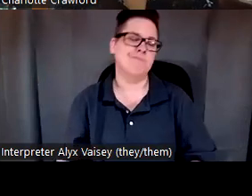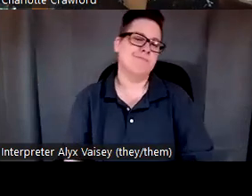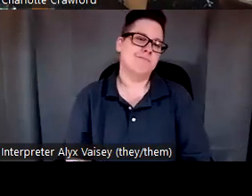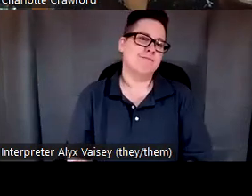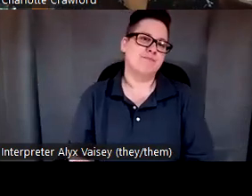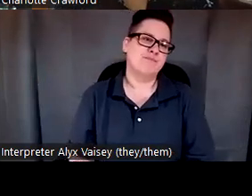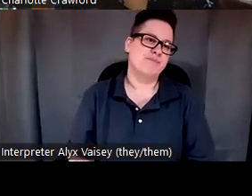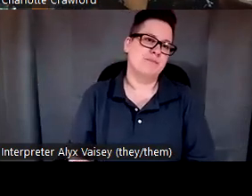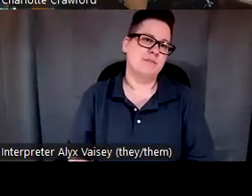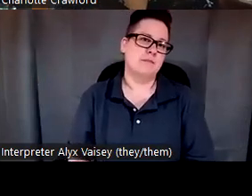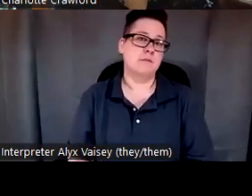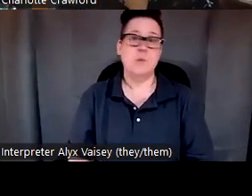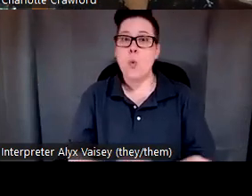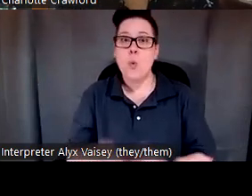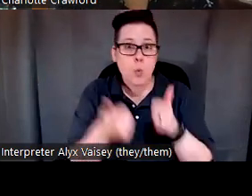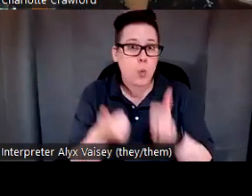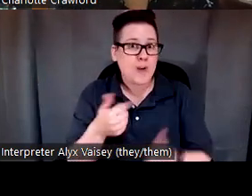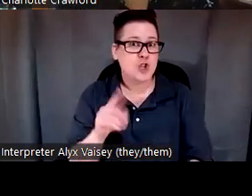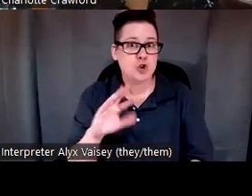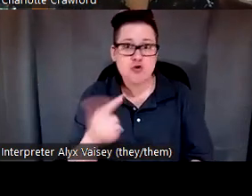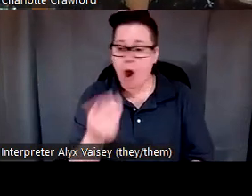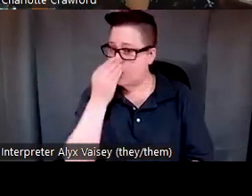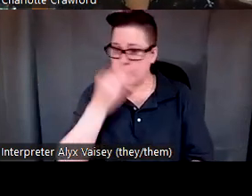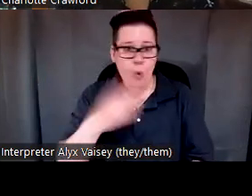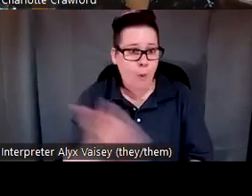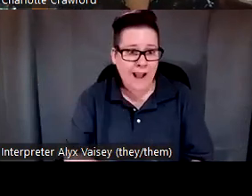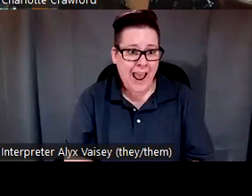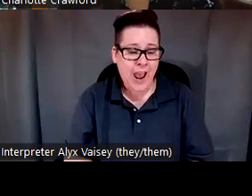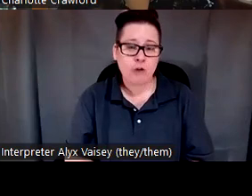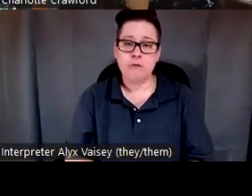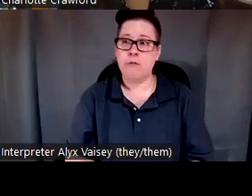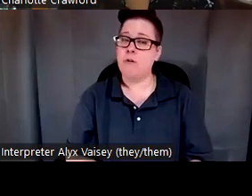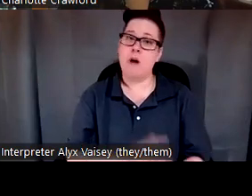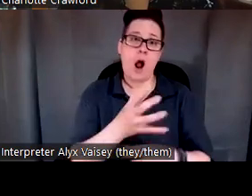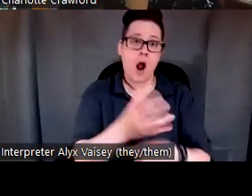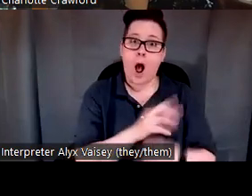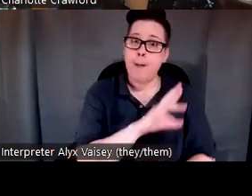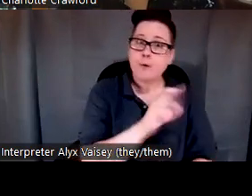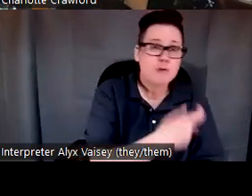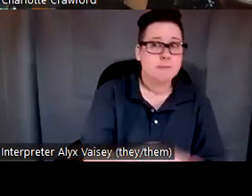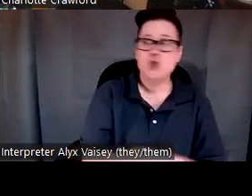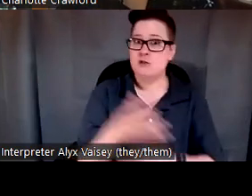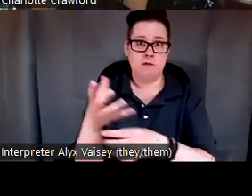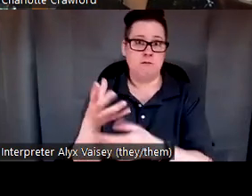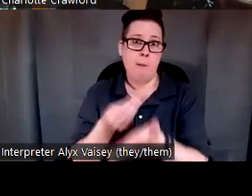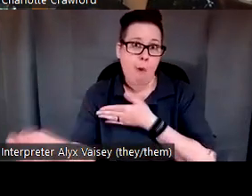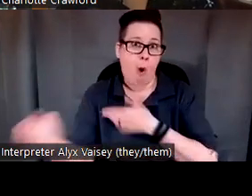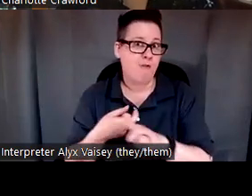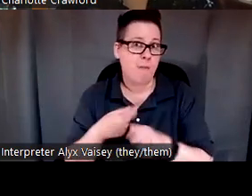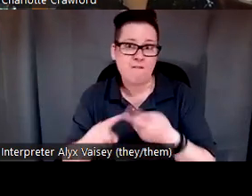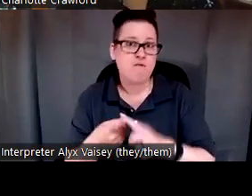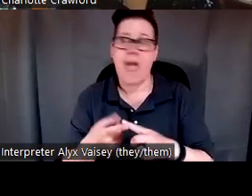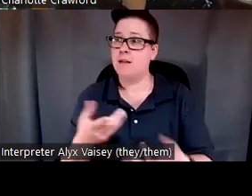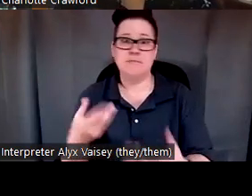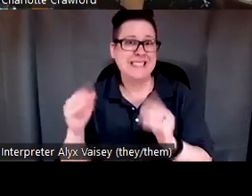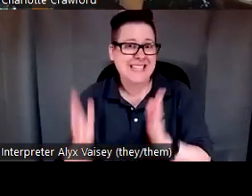We don't care what they took. We don't care if it is street drugs or prescription. We